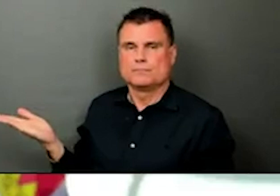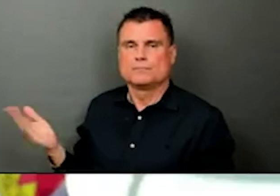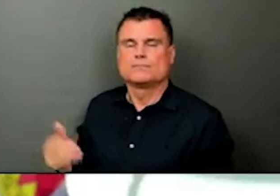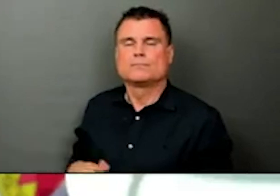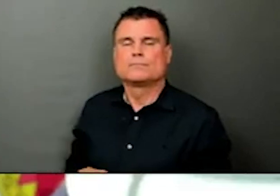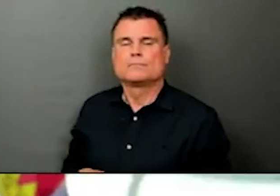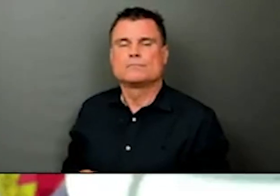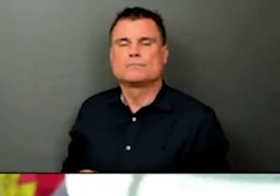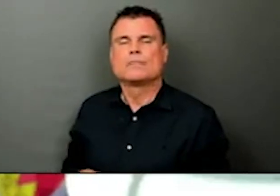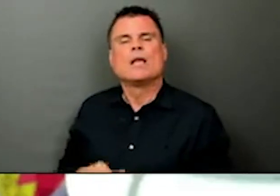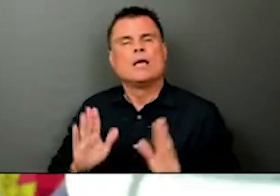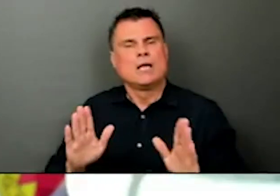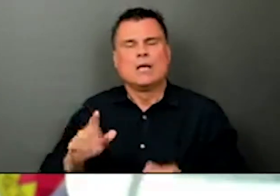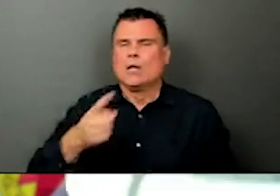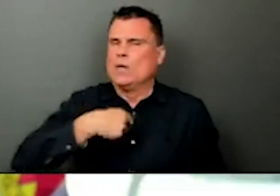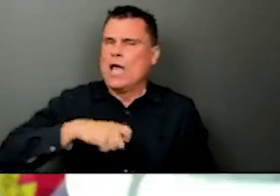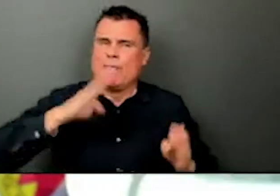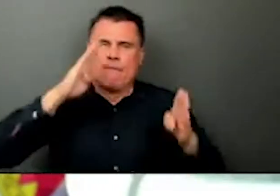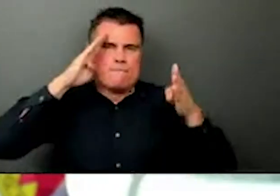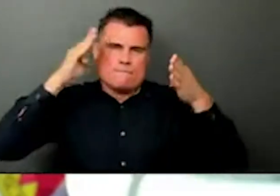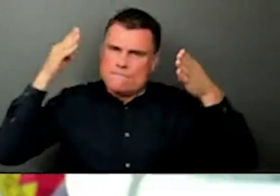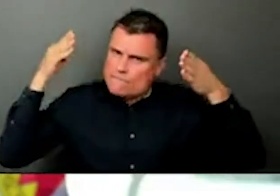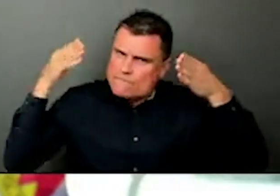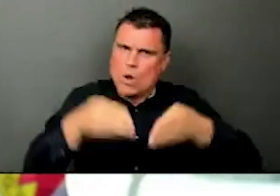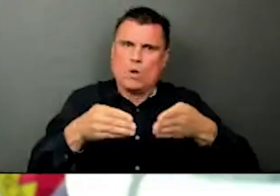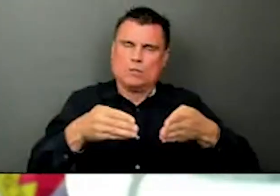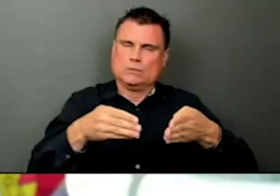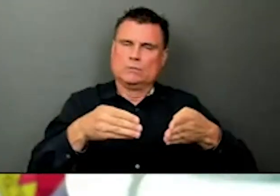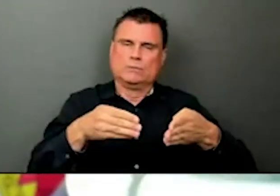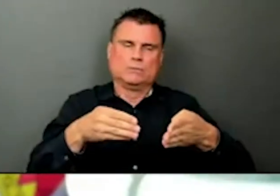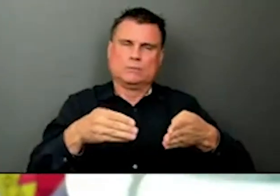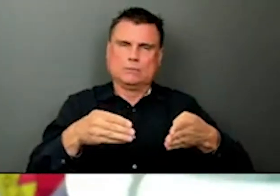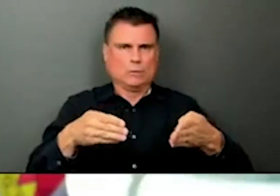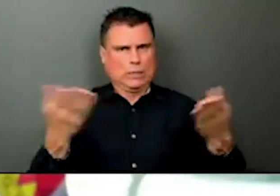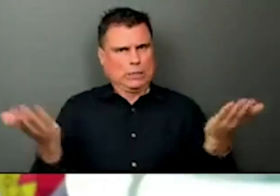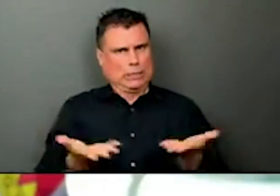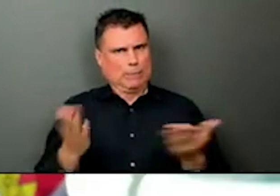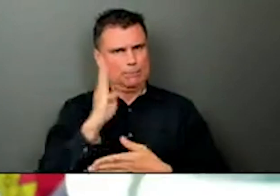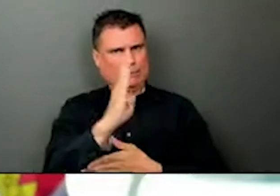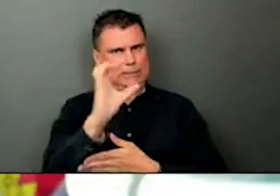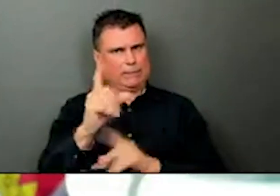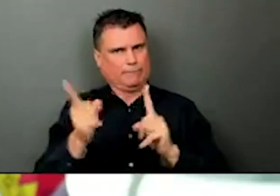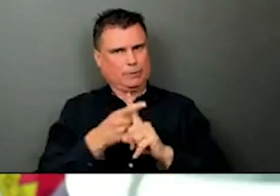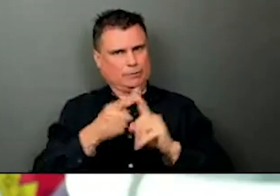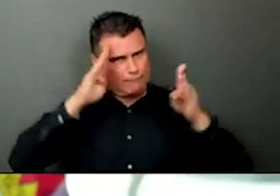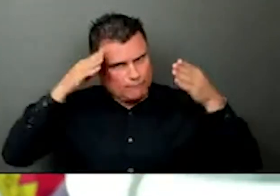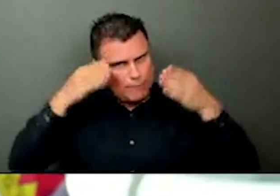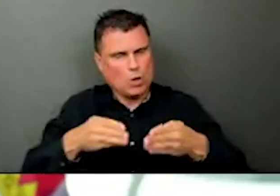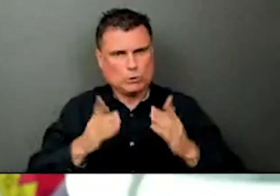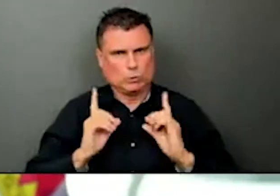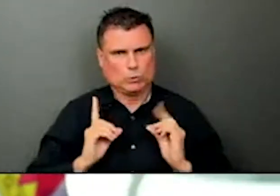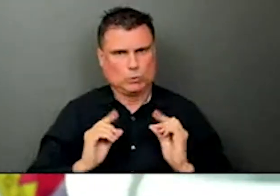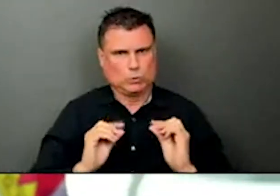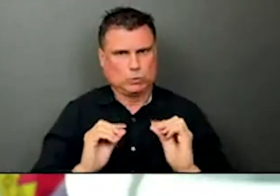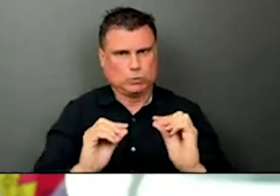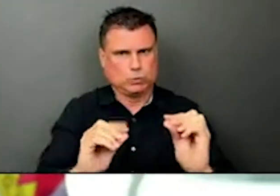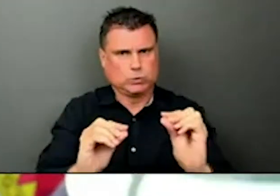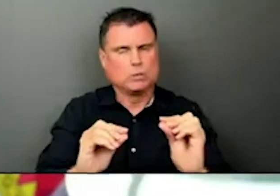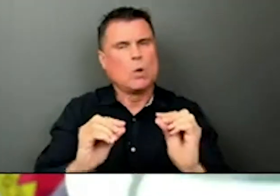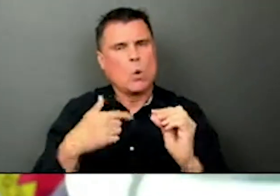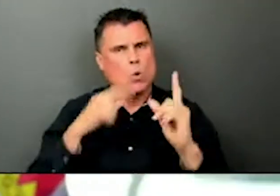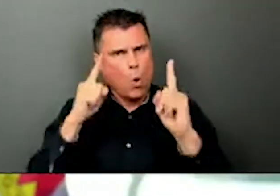throughout the pandemic, and once the pandemic is declared over, there will be reintroductions